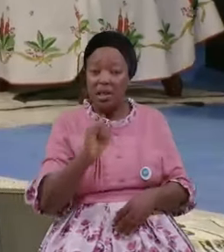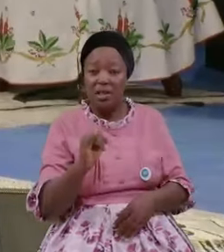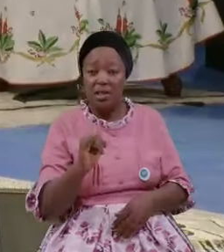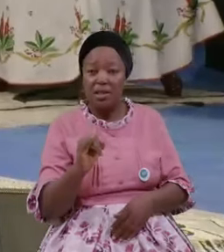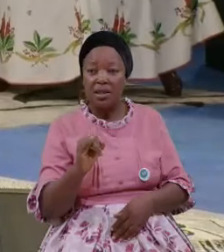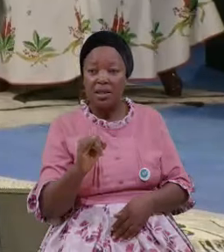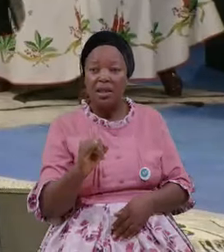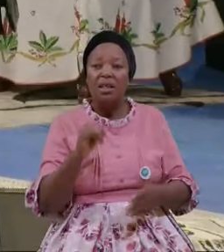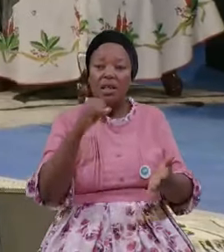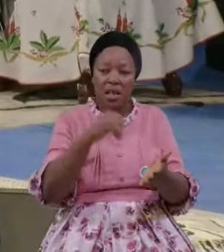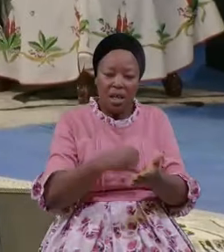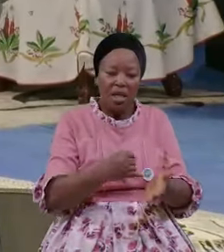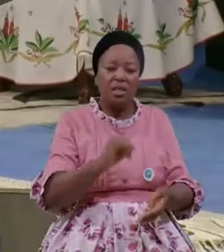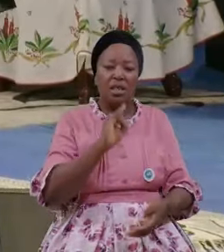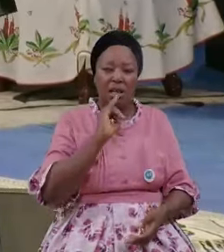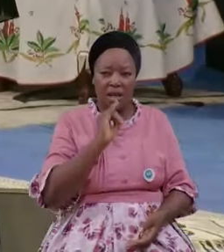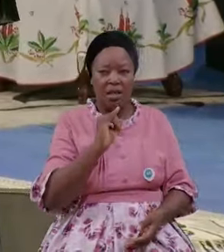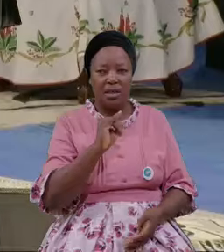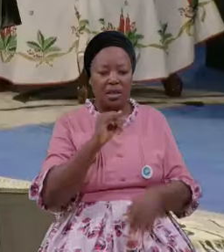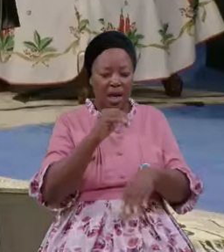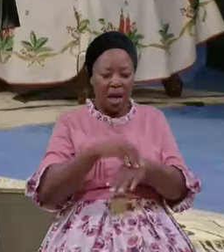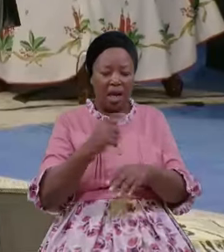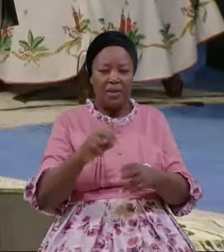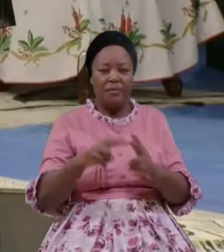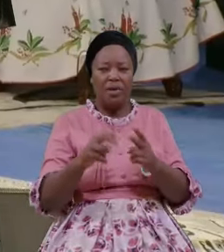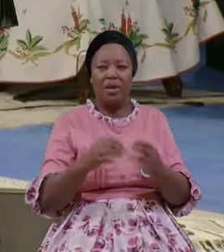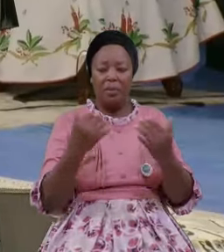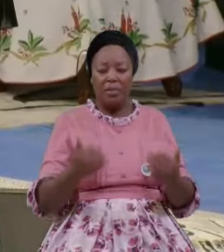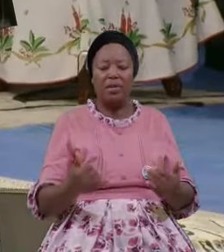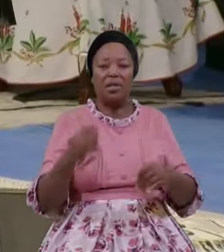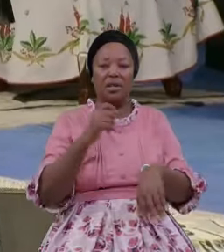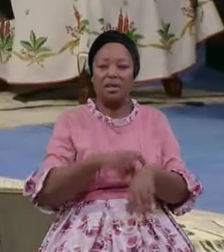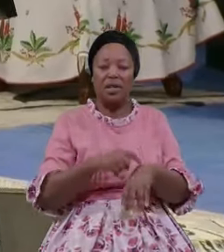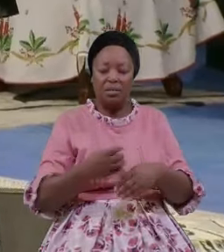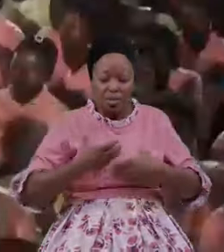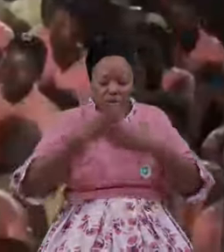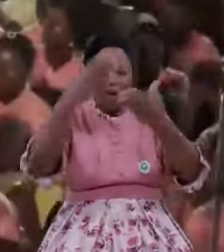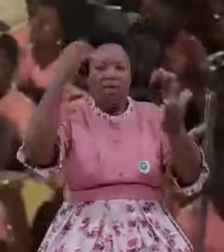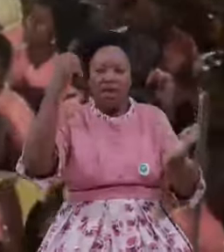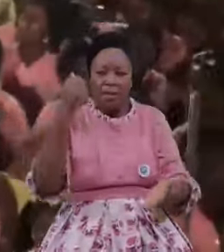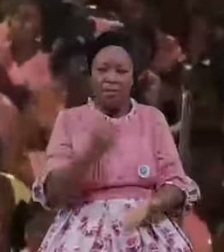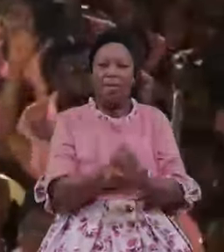it is at the very present time. Give me a shout of amen.